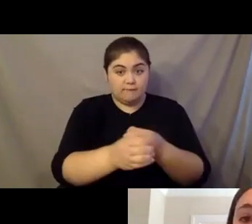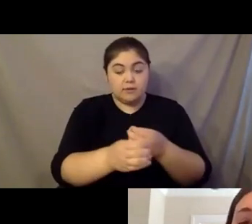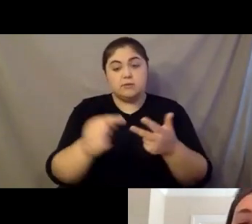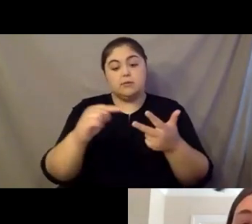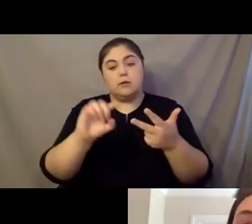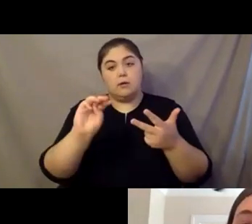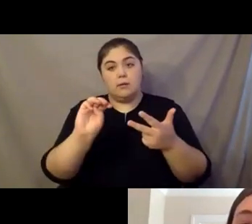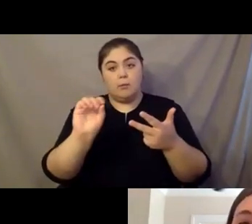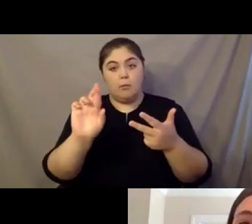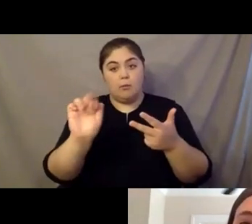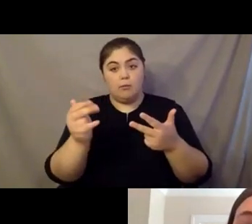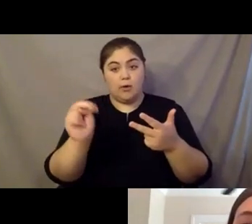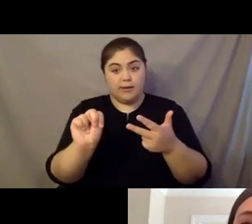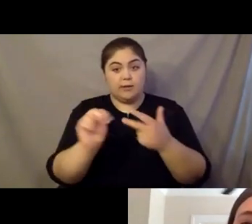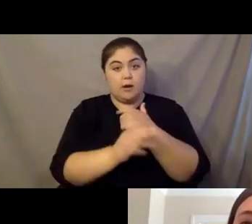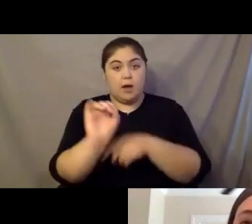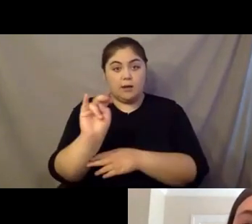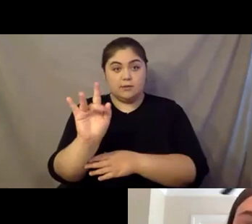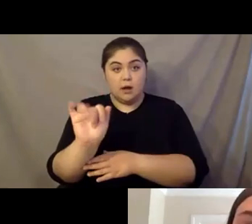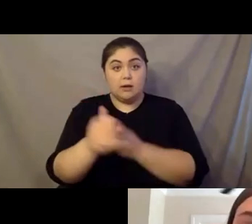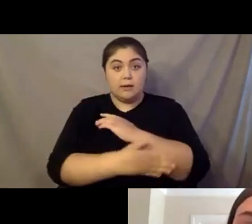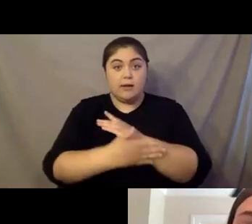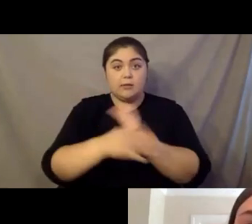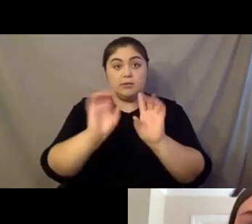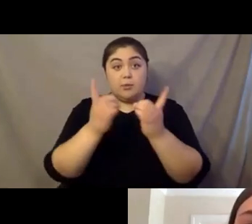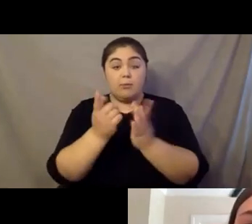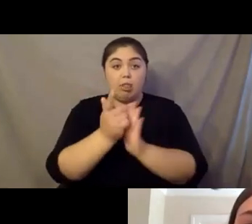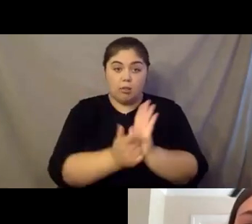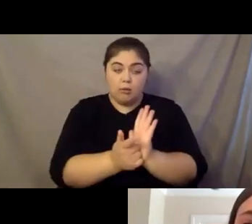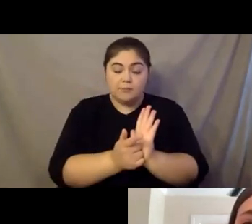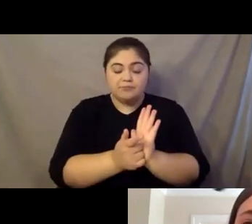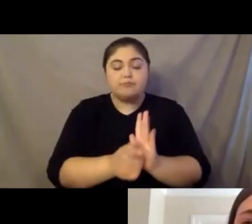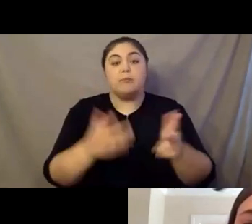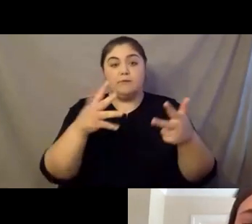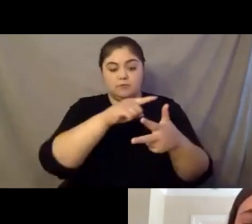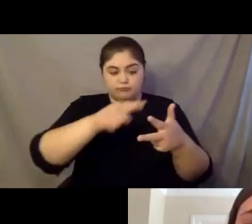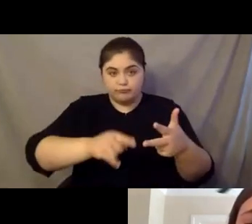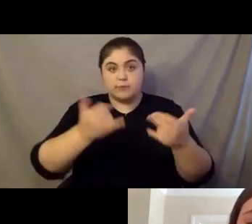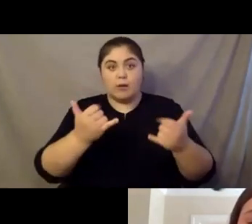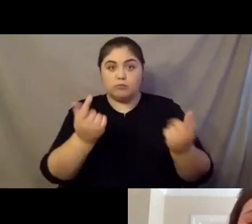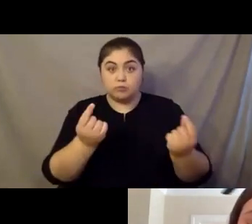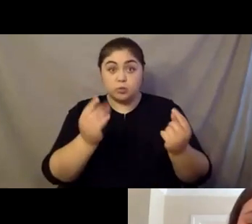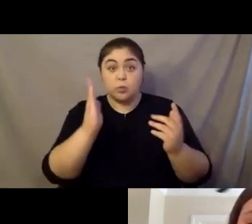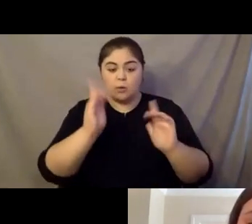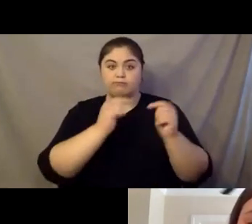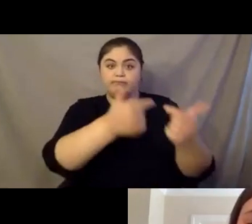Onondaga County Department of Law. And so with that, I will turn it over to our speakers.